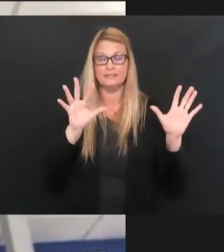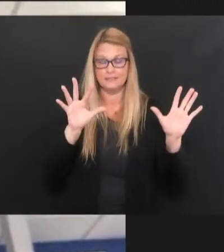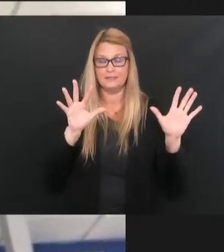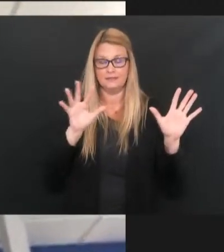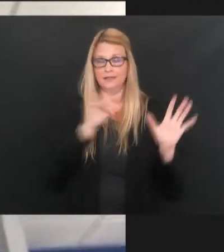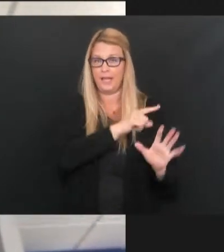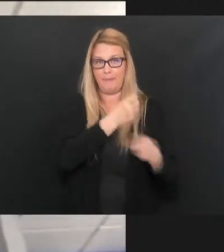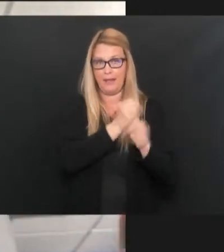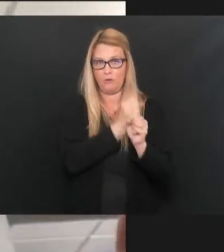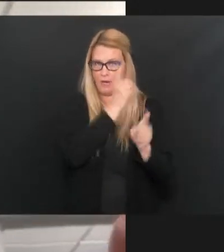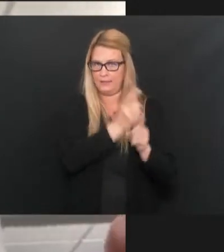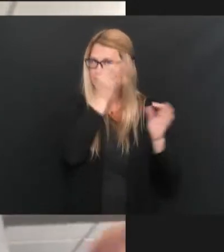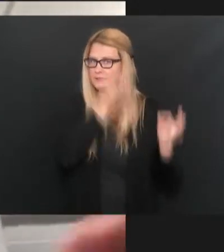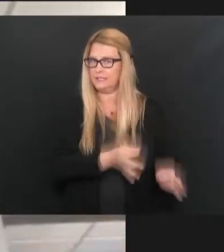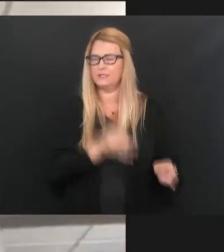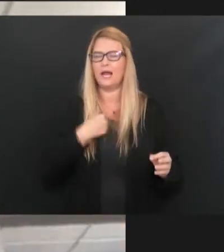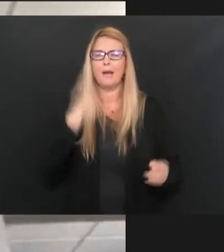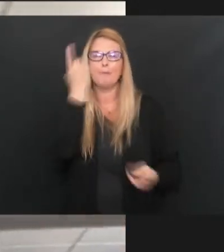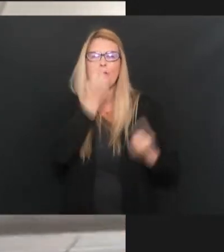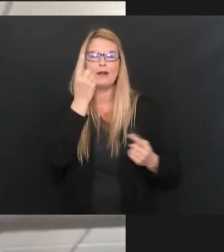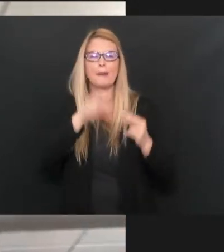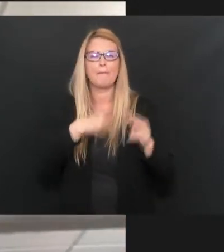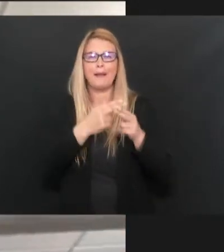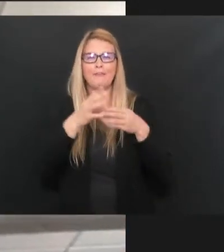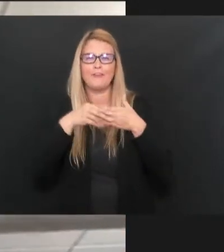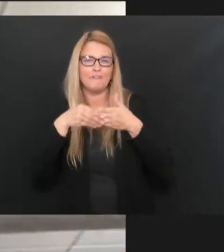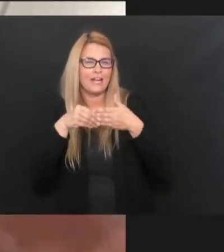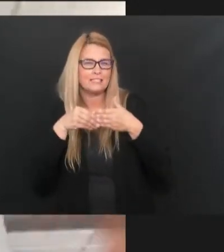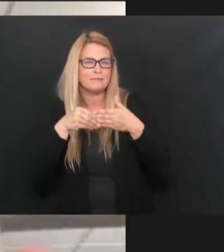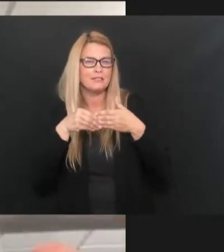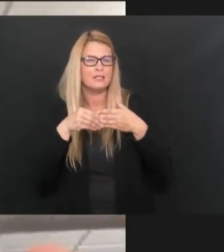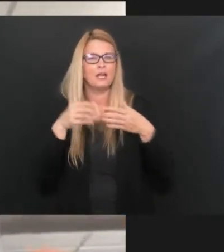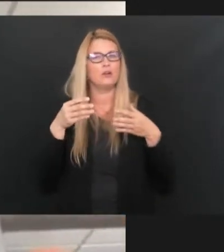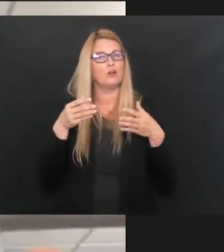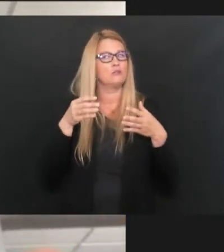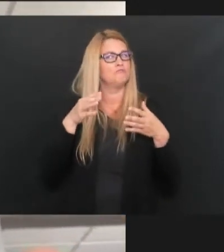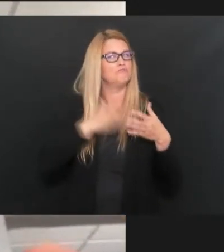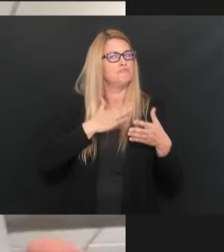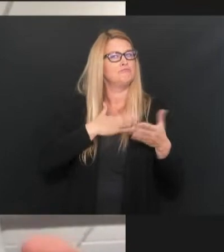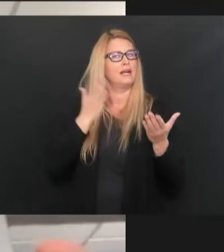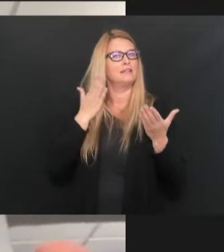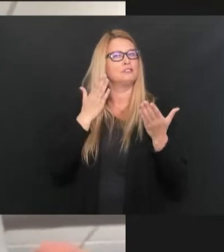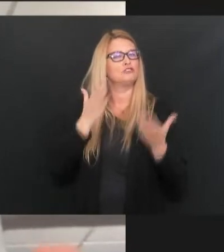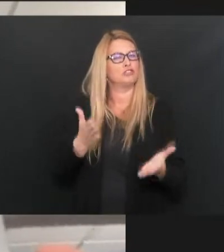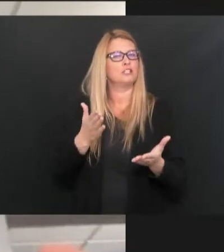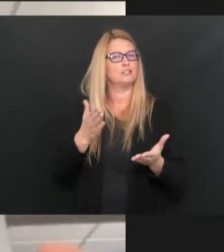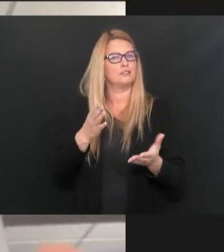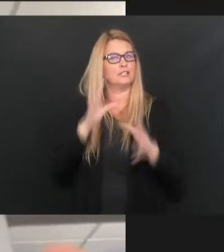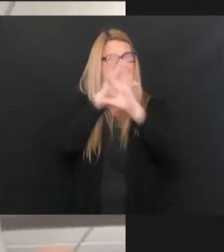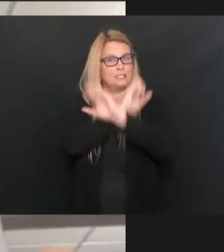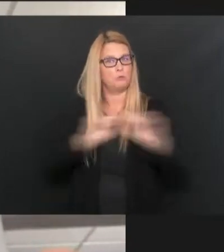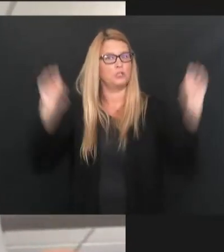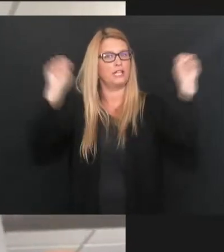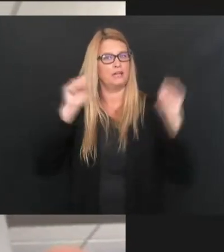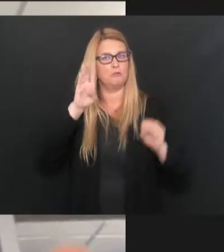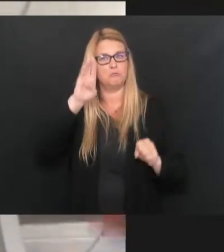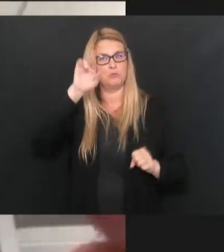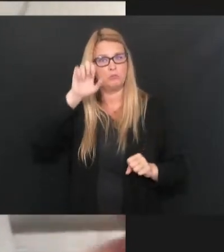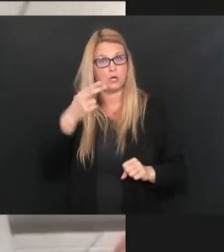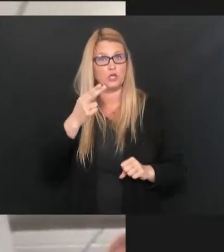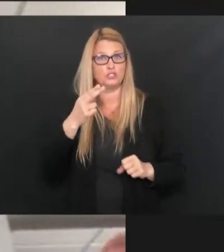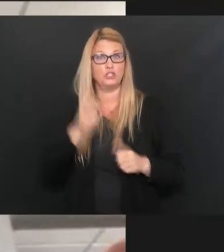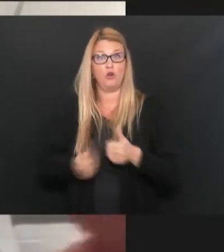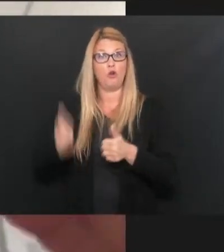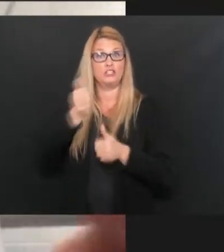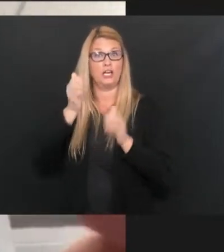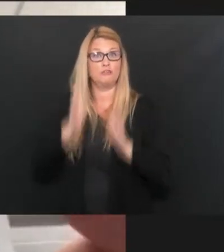about the flexibility. And to that end, my suggestion, have you talked to Superintendent Birch and Chancellor Tucker?